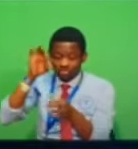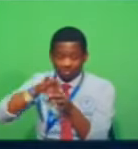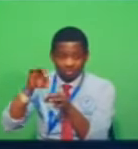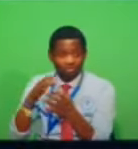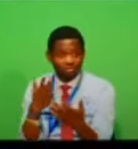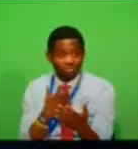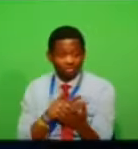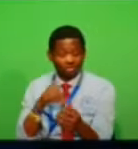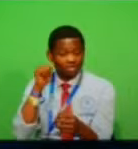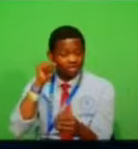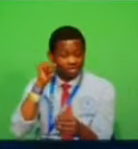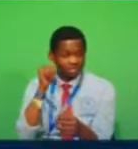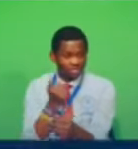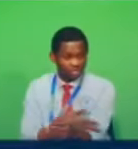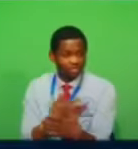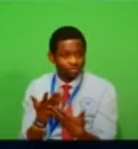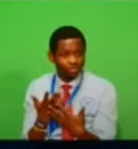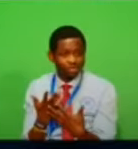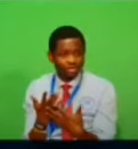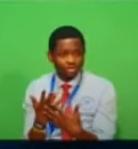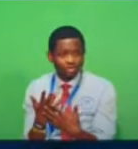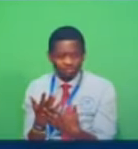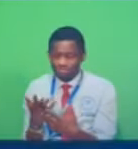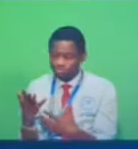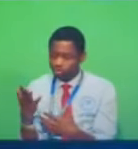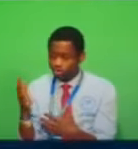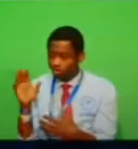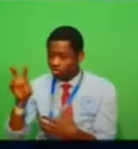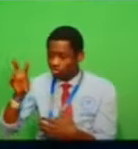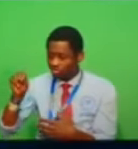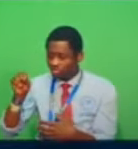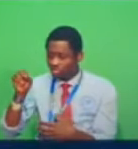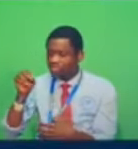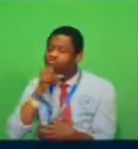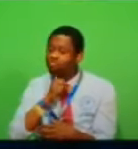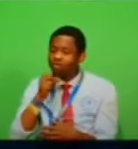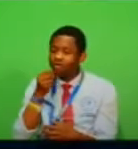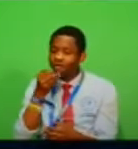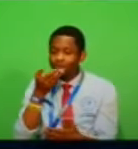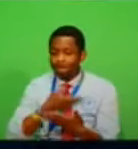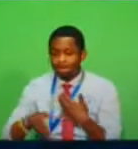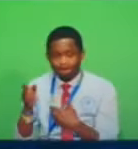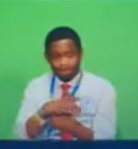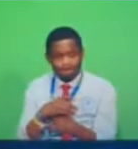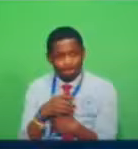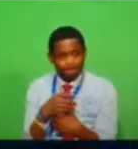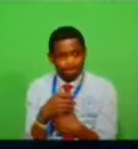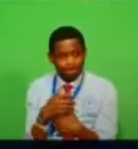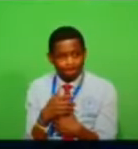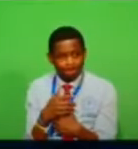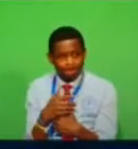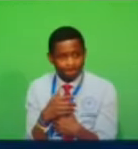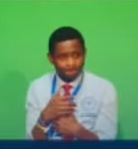my daughter, she was celebrating her 30th birthday. And because she's still single, so I have a